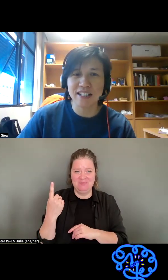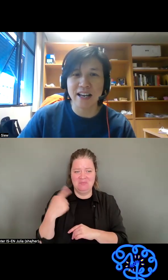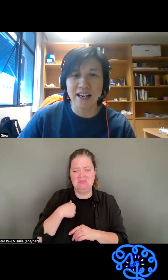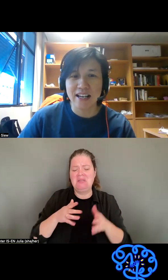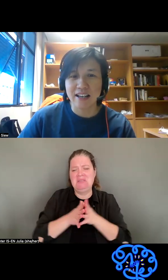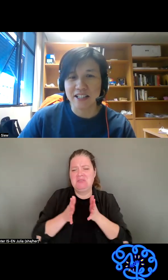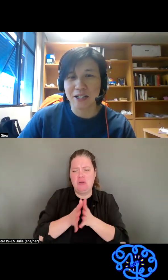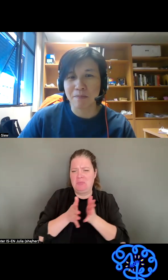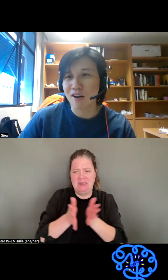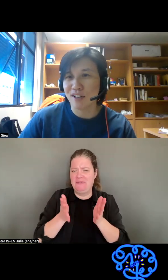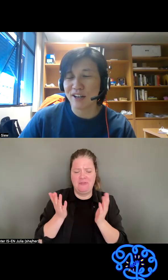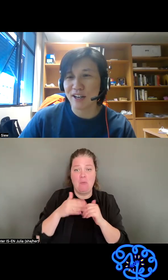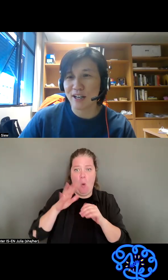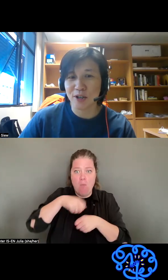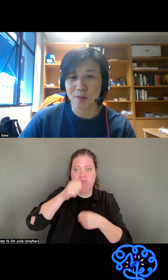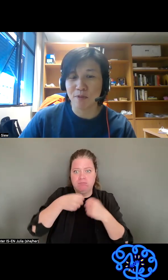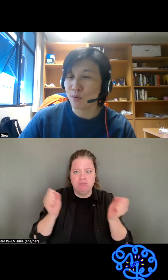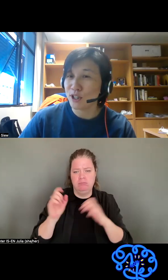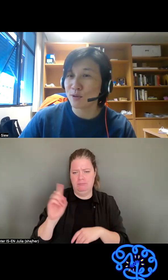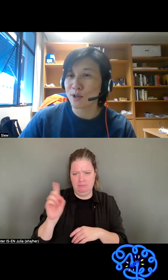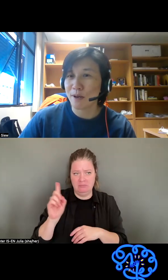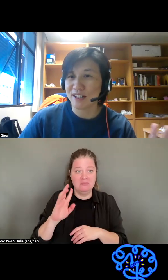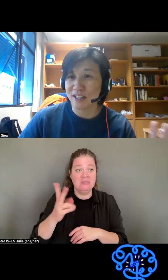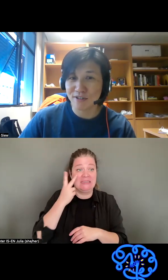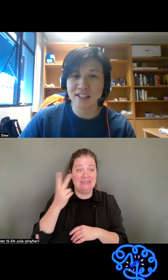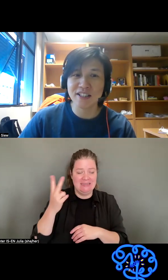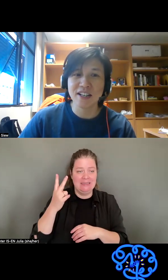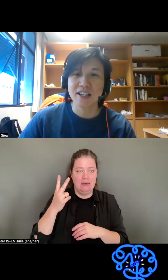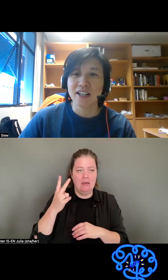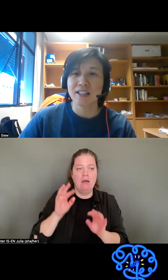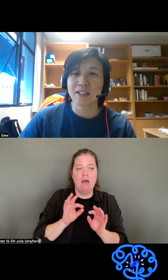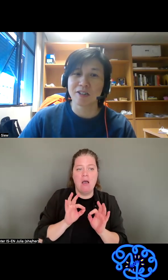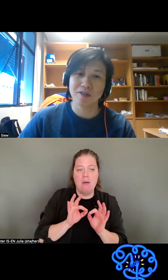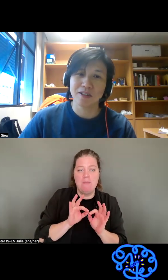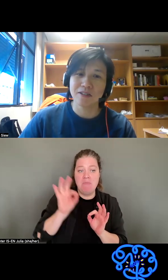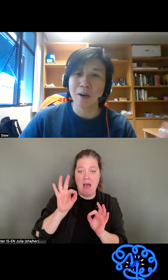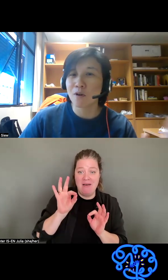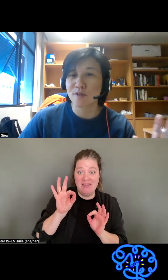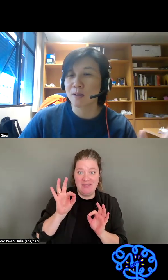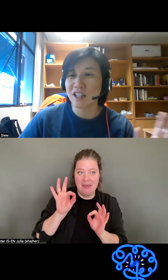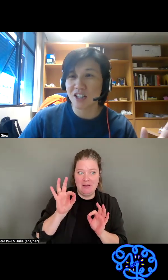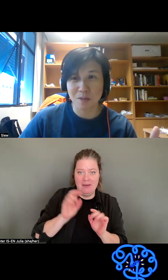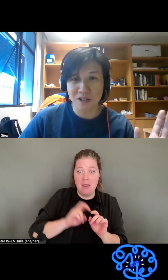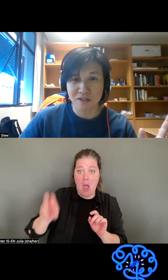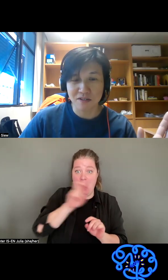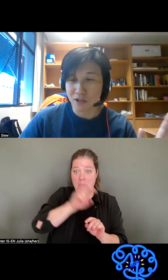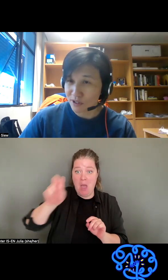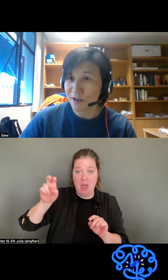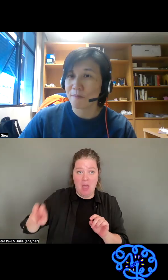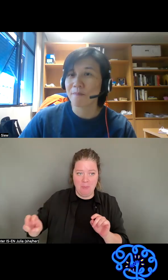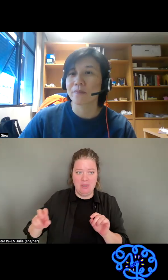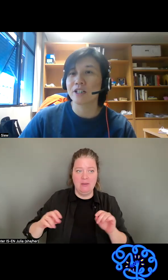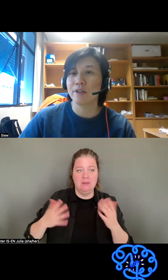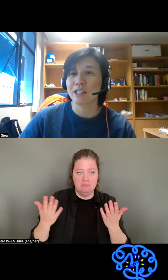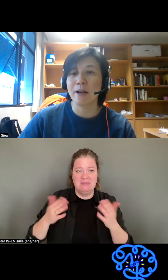can see that as the path length between the word pairs increases, the number of similar judgment goes